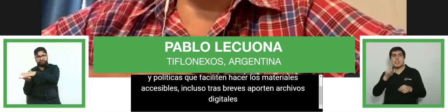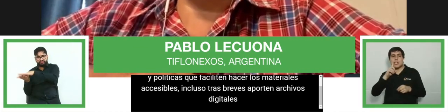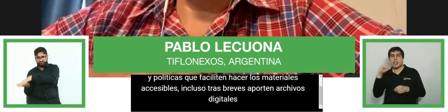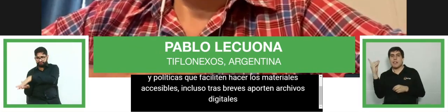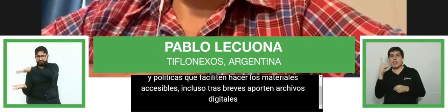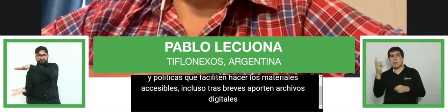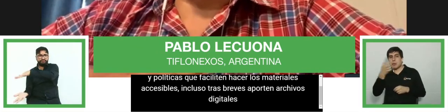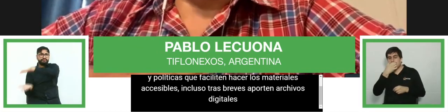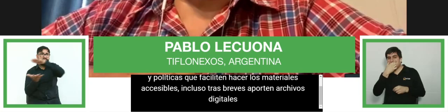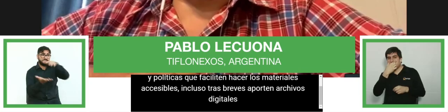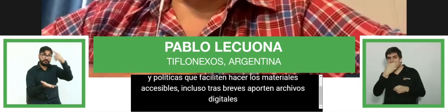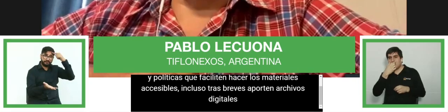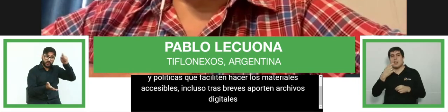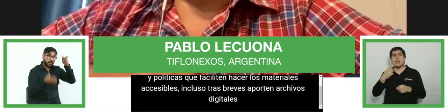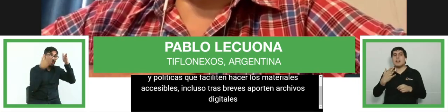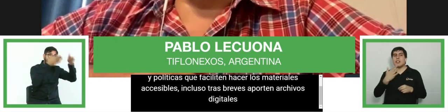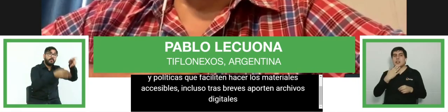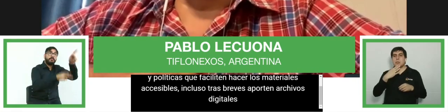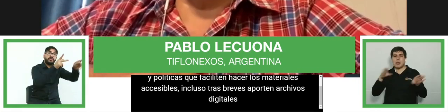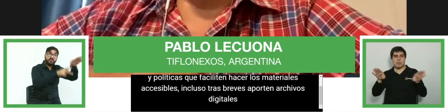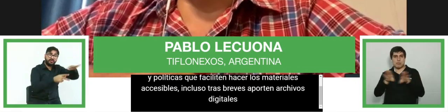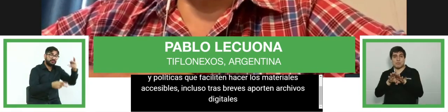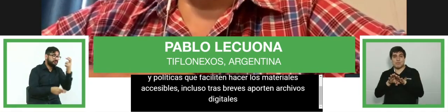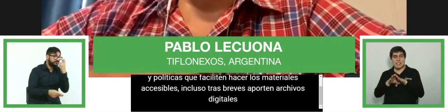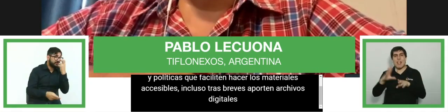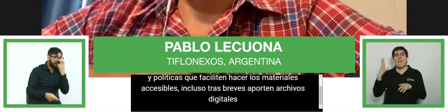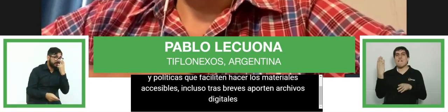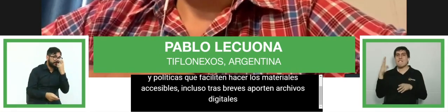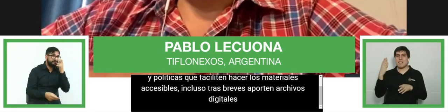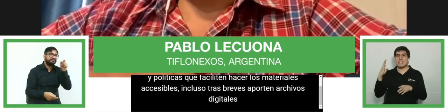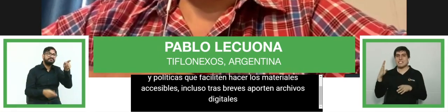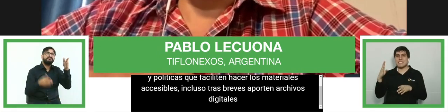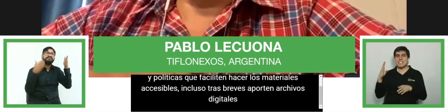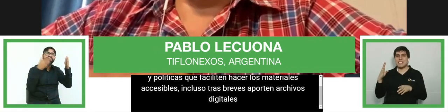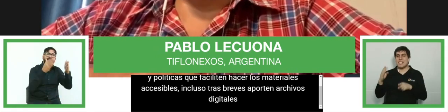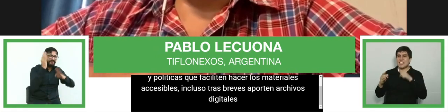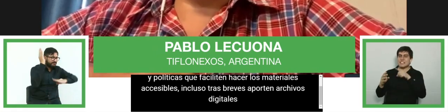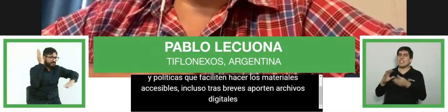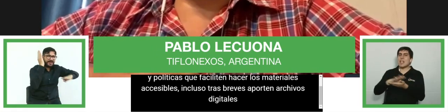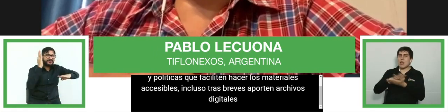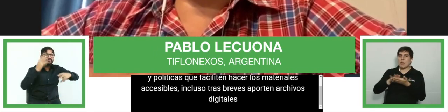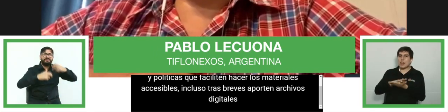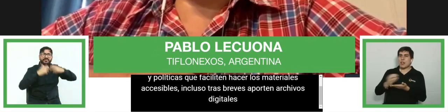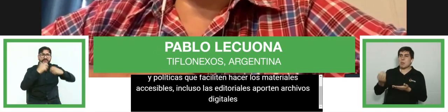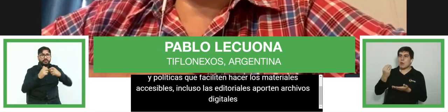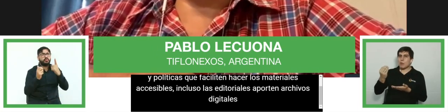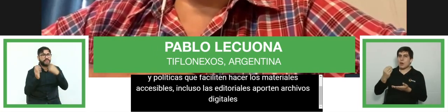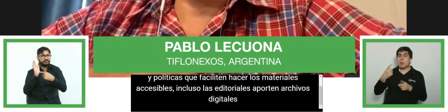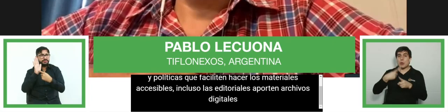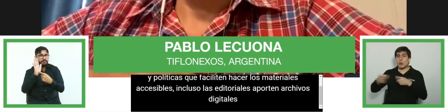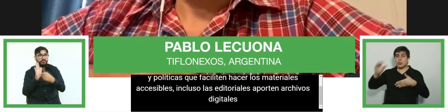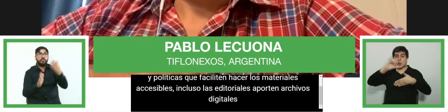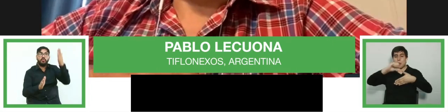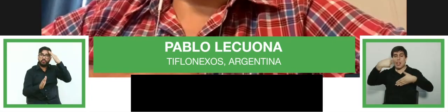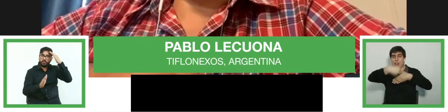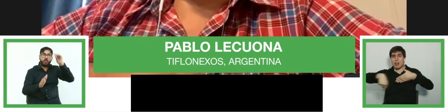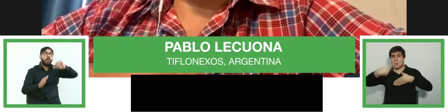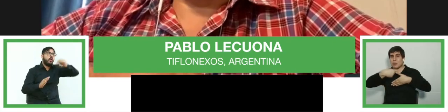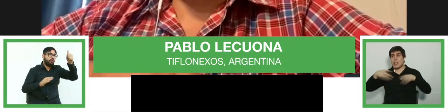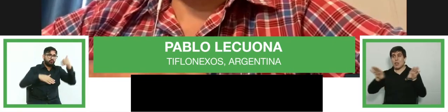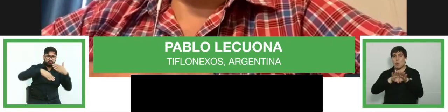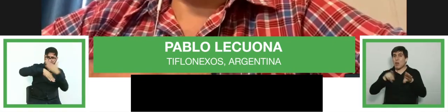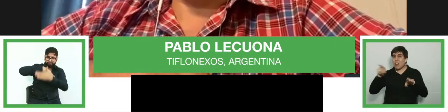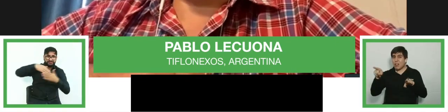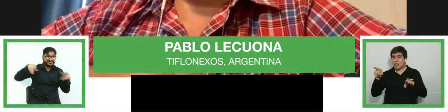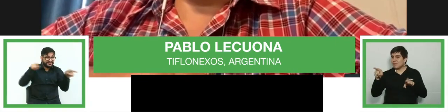disabilities. But Brazil is one of the few examples, and it doesn't happen in other countries in Latin America. So, because